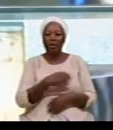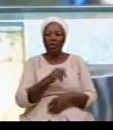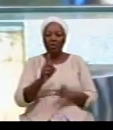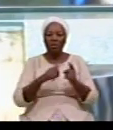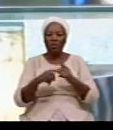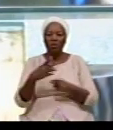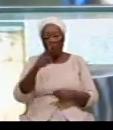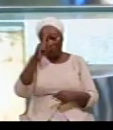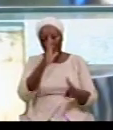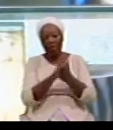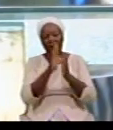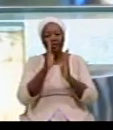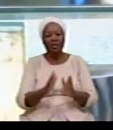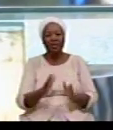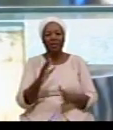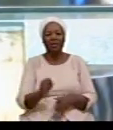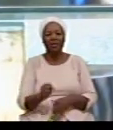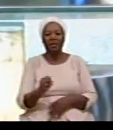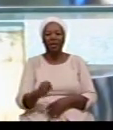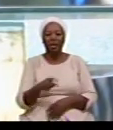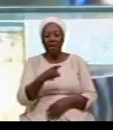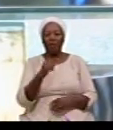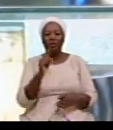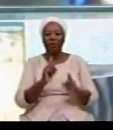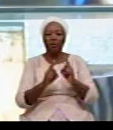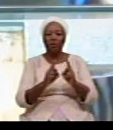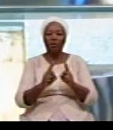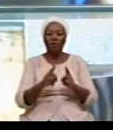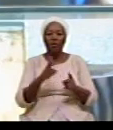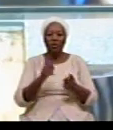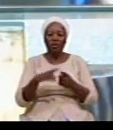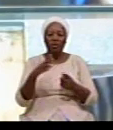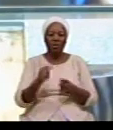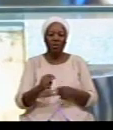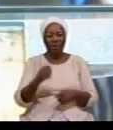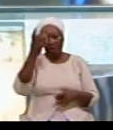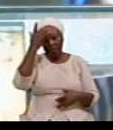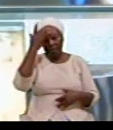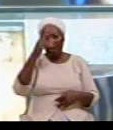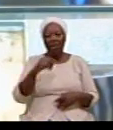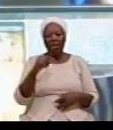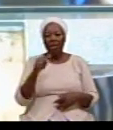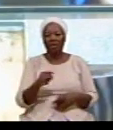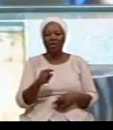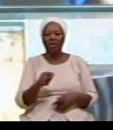believer, it talks to the sick, it talks